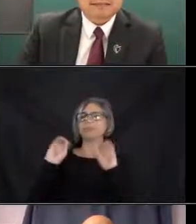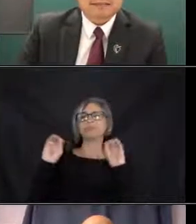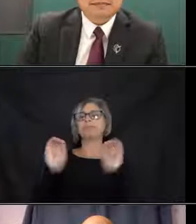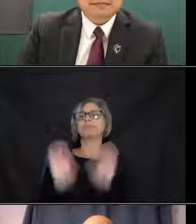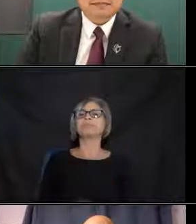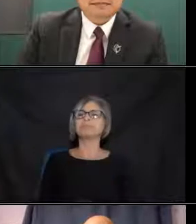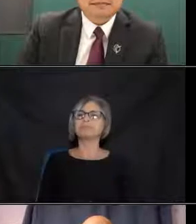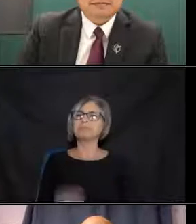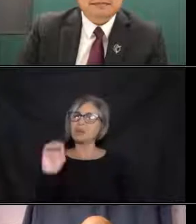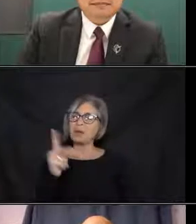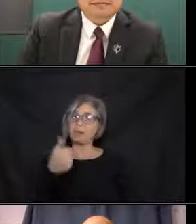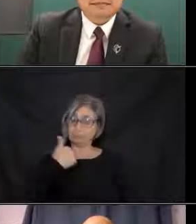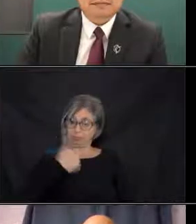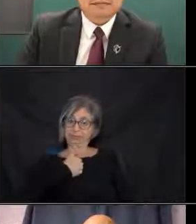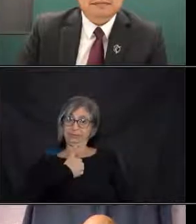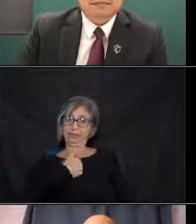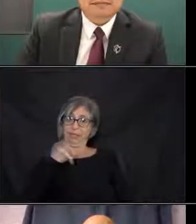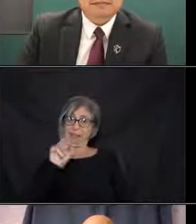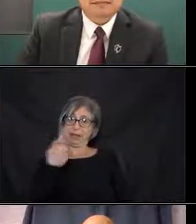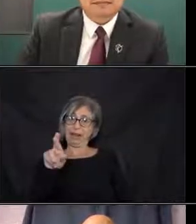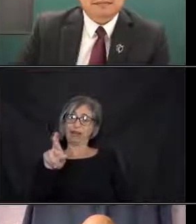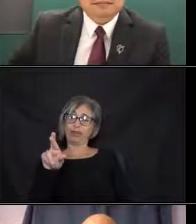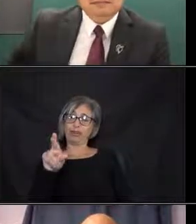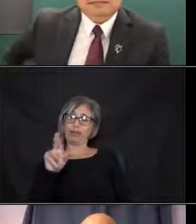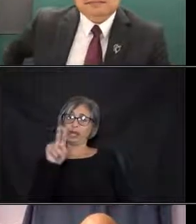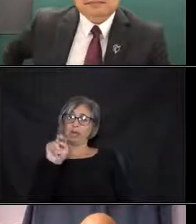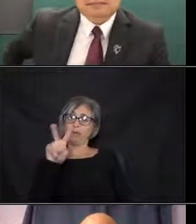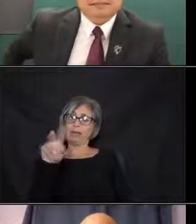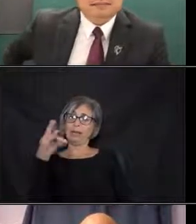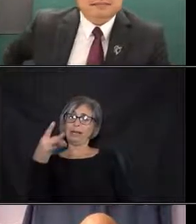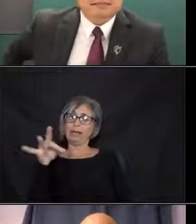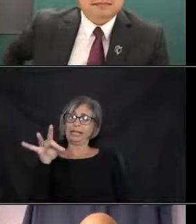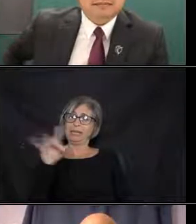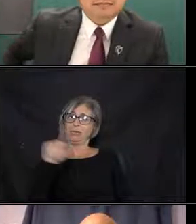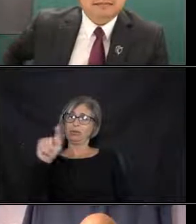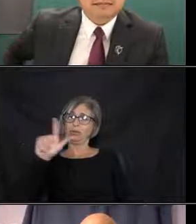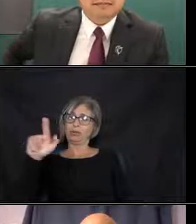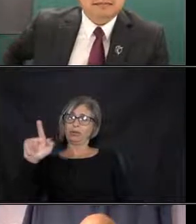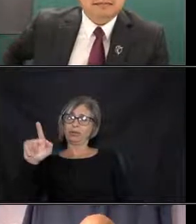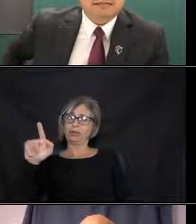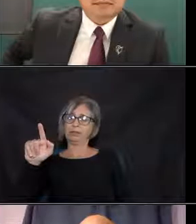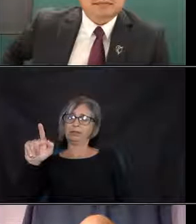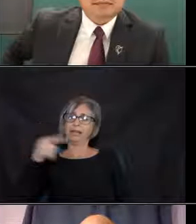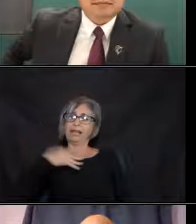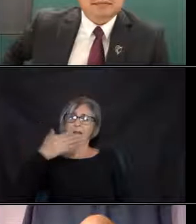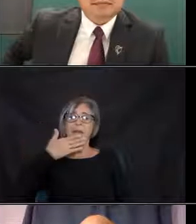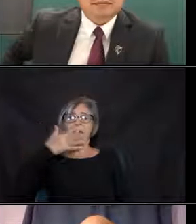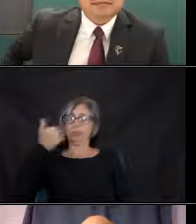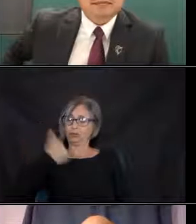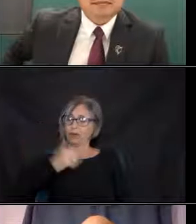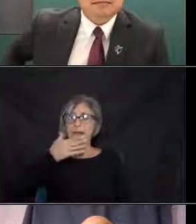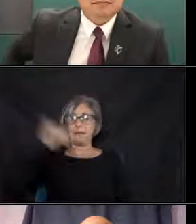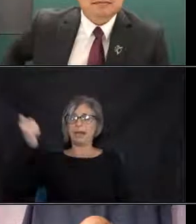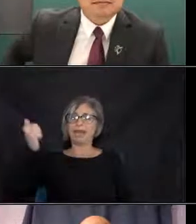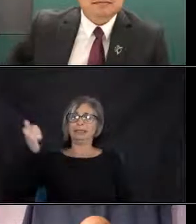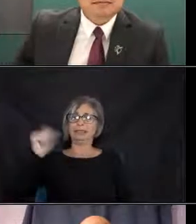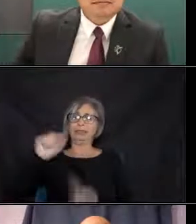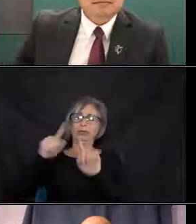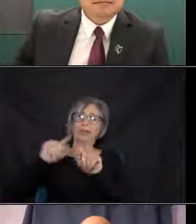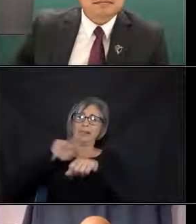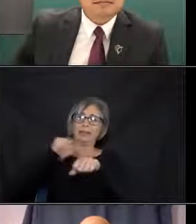All right. As for myself, on November 18th to 21st, I did my best to attend the National League of Cities